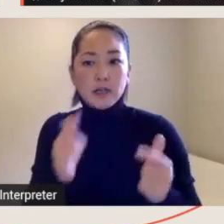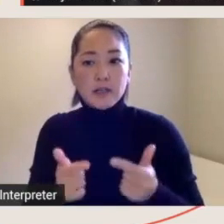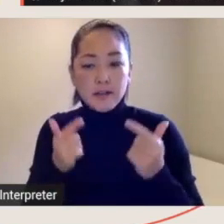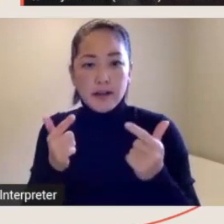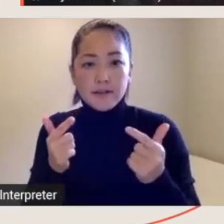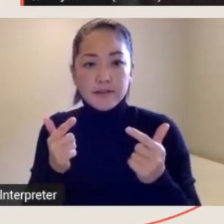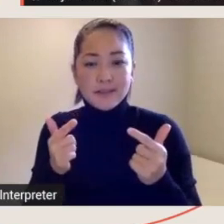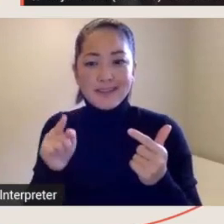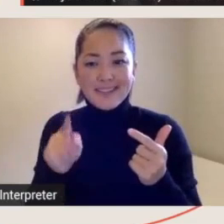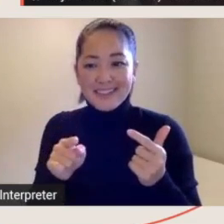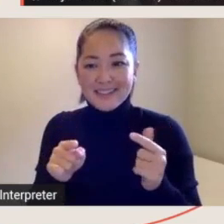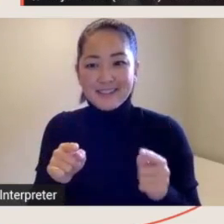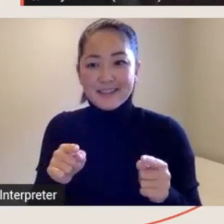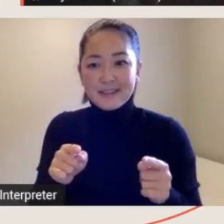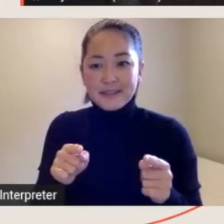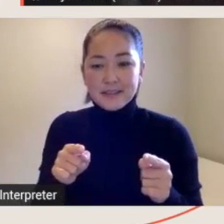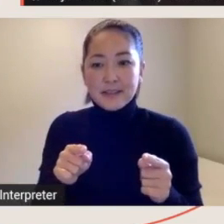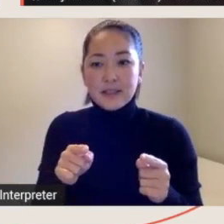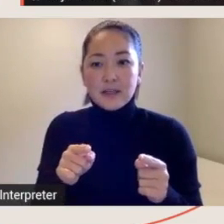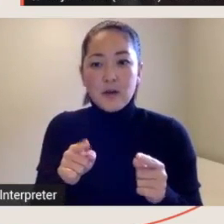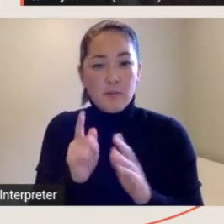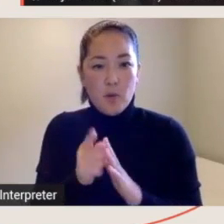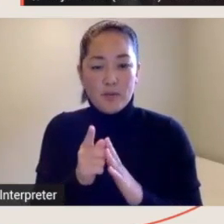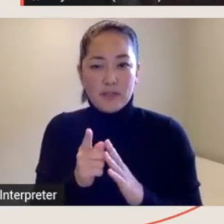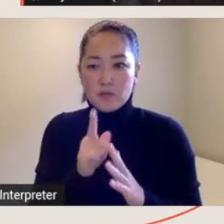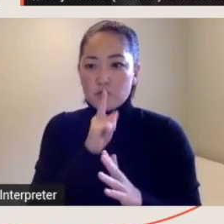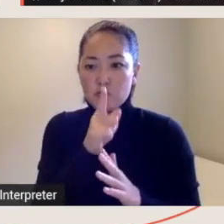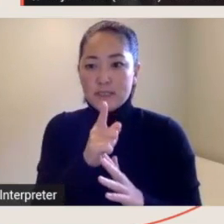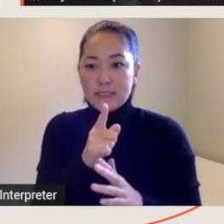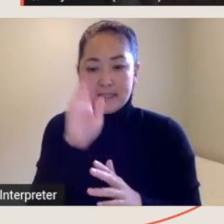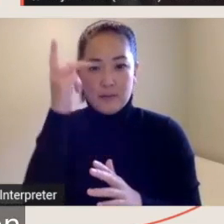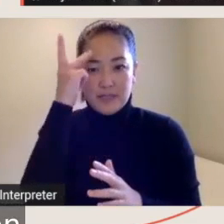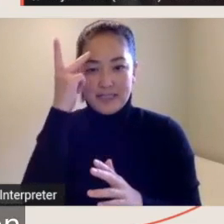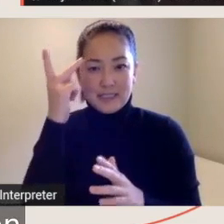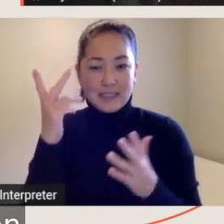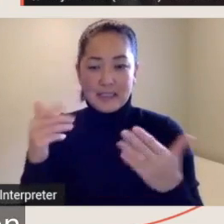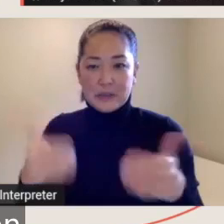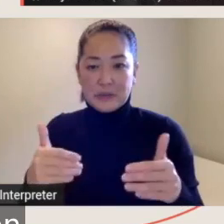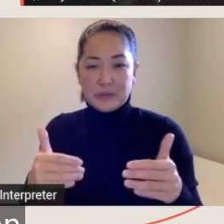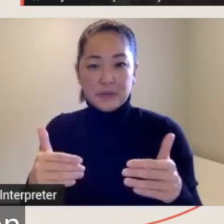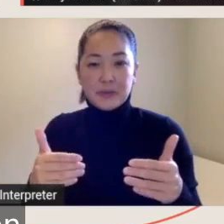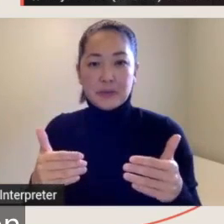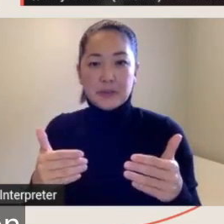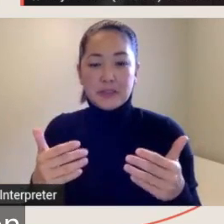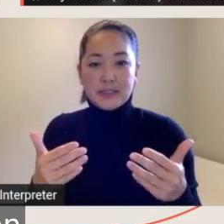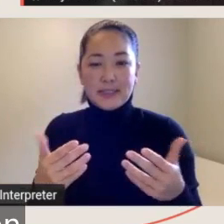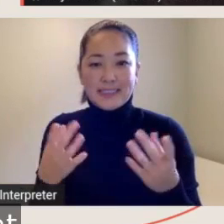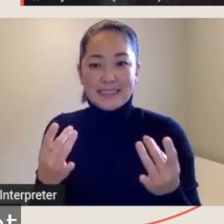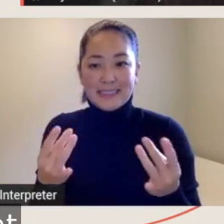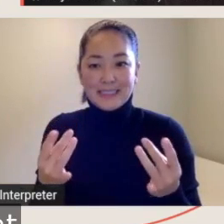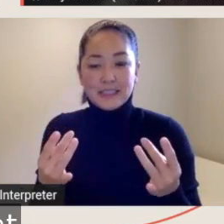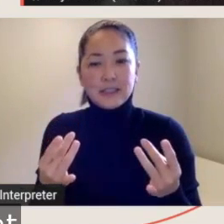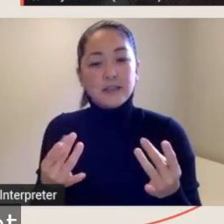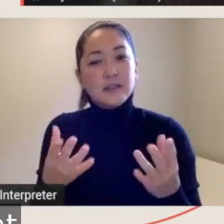in this contemporary moment that is so politically charged. Maybe I'll ask you next, Arya. Just, I guess that question makes me think a lot